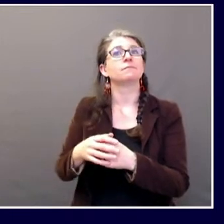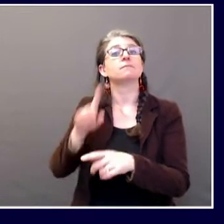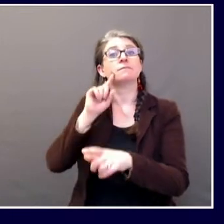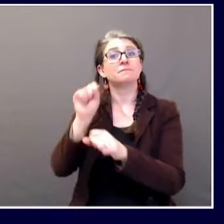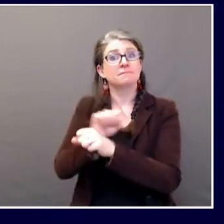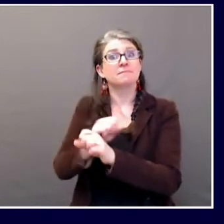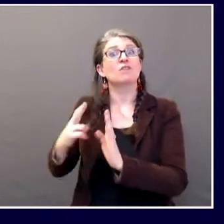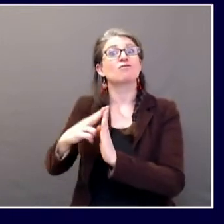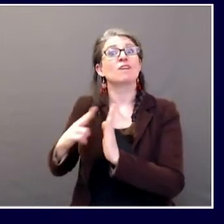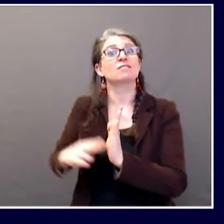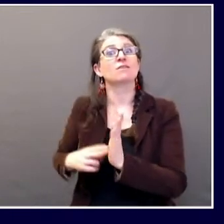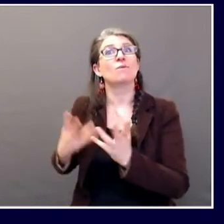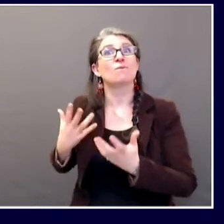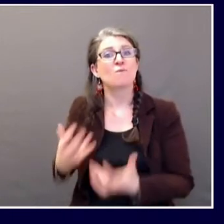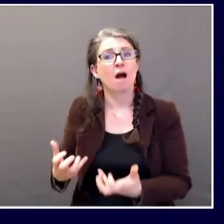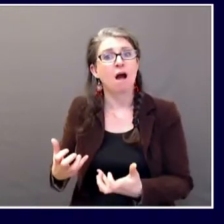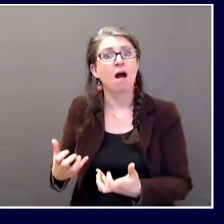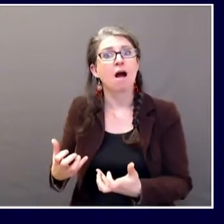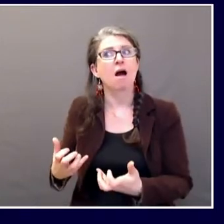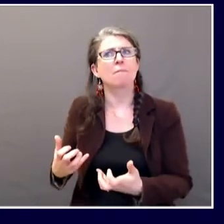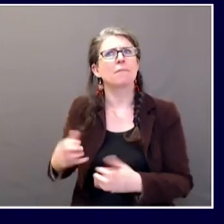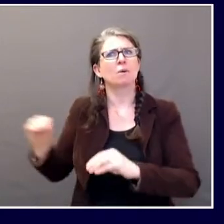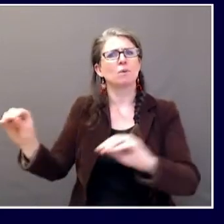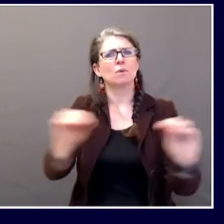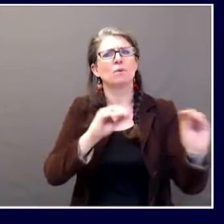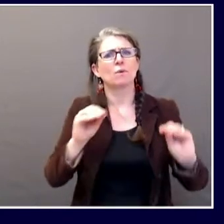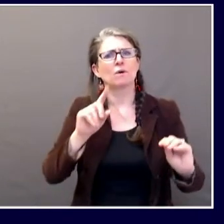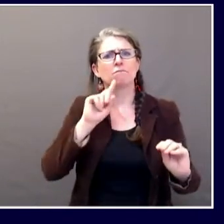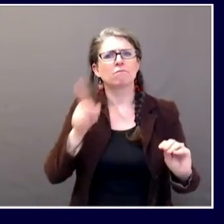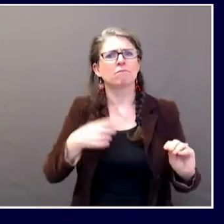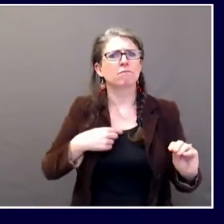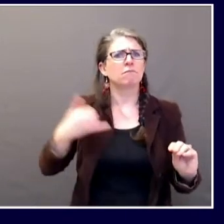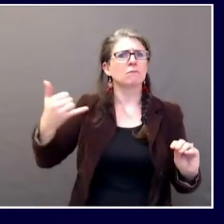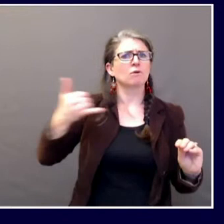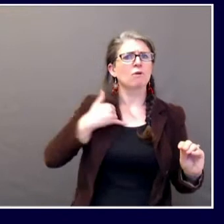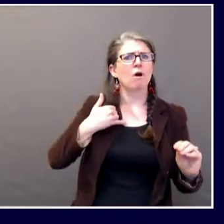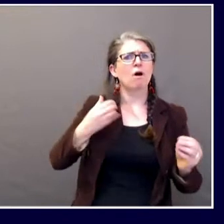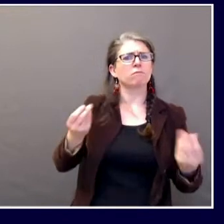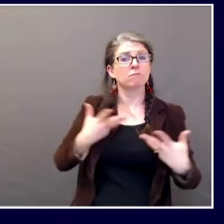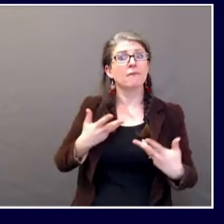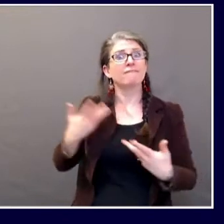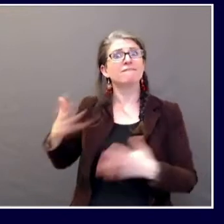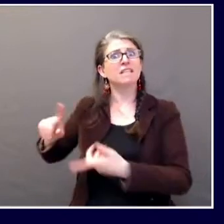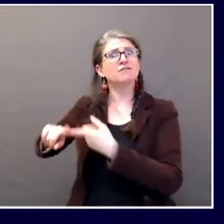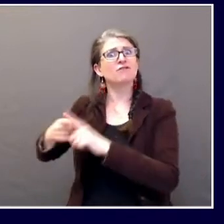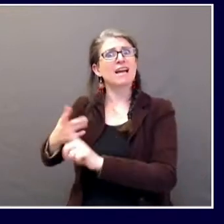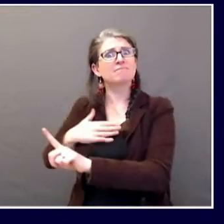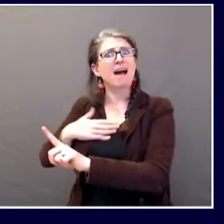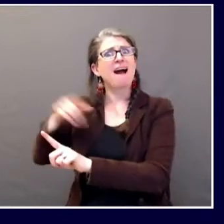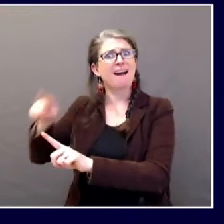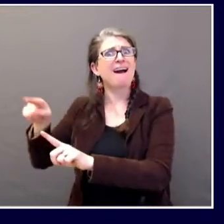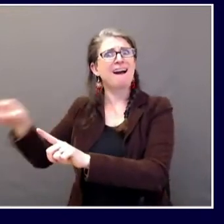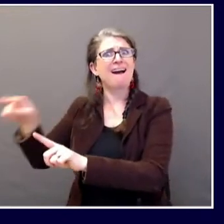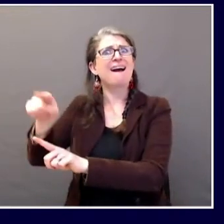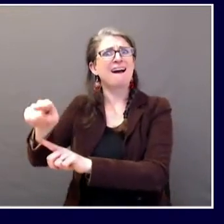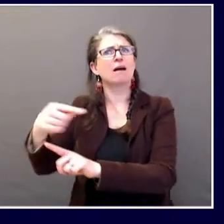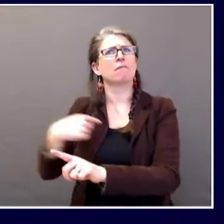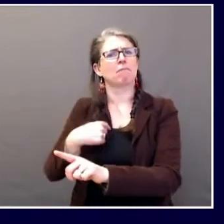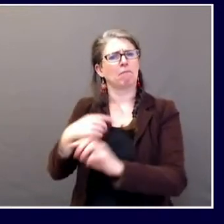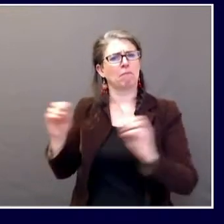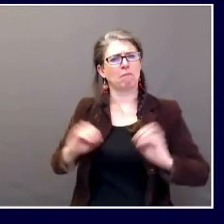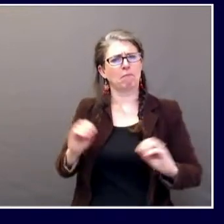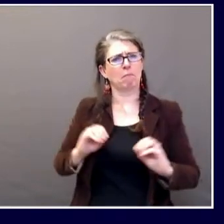from friends of similar ages in other states who have been vaccinated, and we're kind of wondering if Maine is running behind some of those other states when it comes